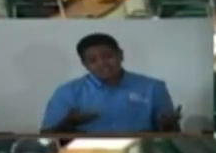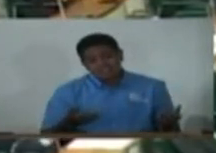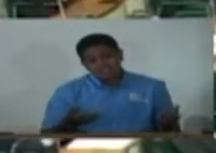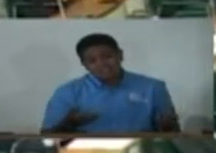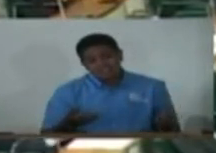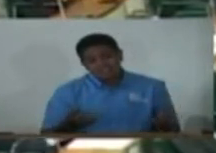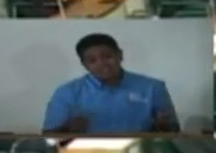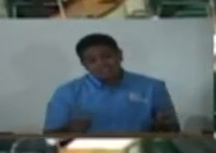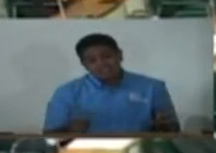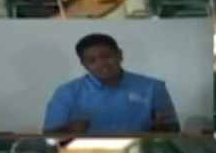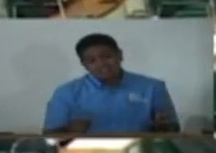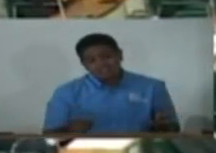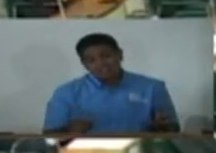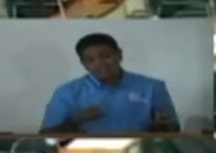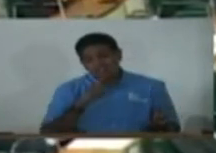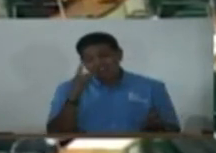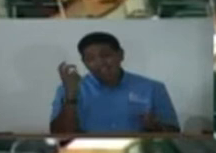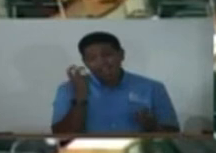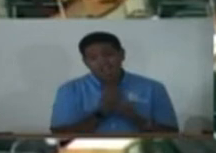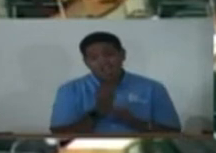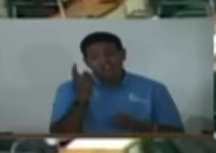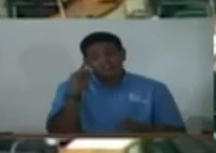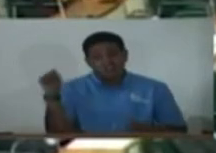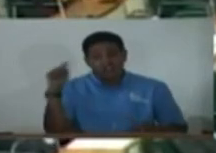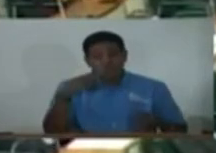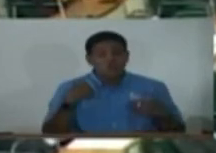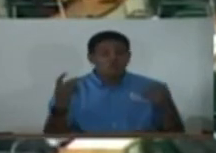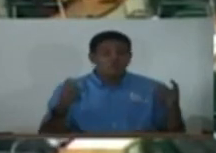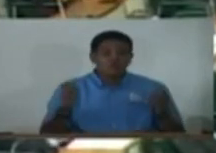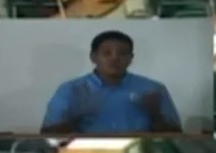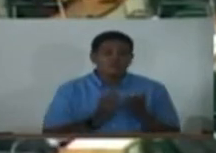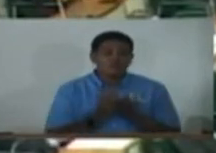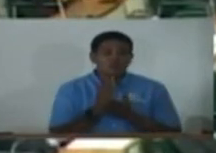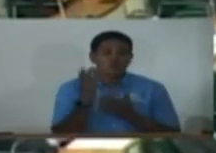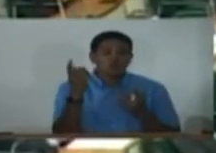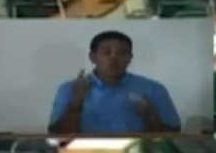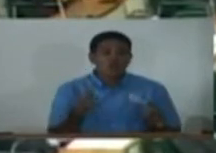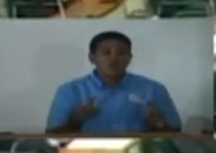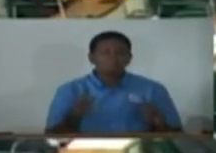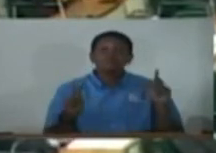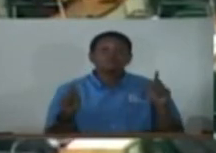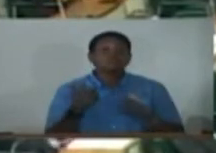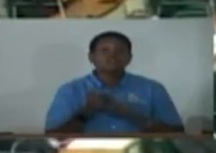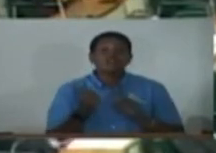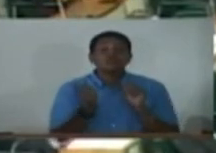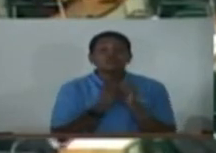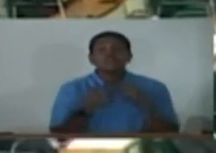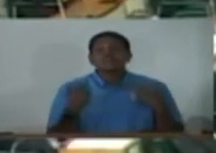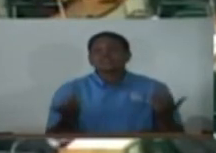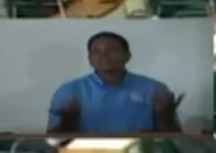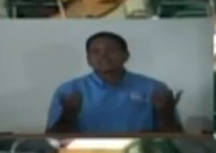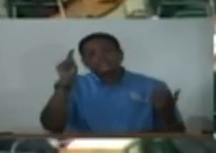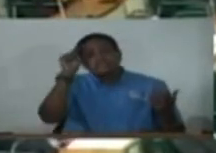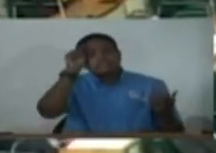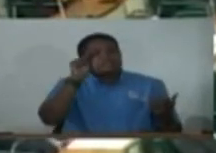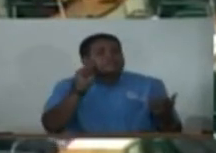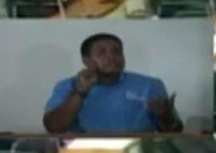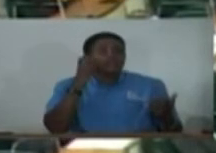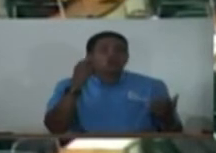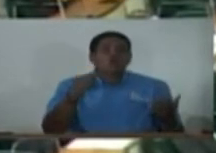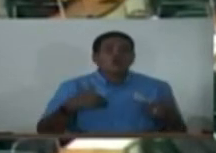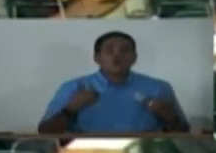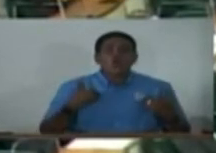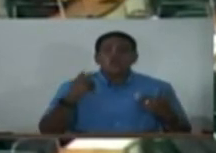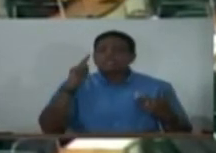it's unbelievable what they have to go through. I mean, persons with teenage or young